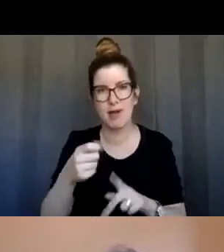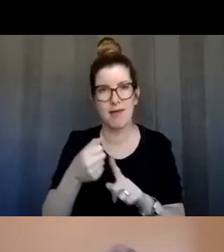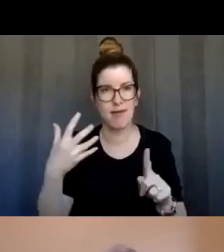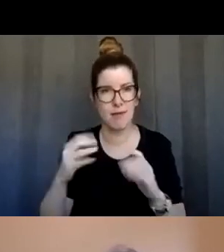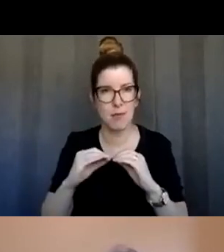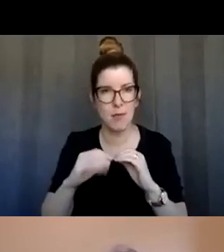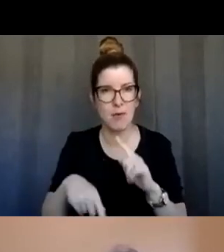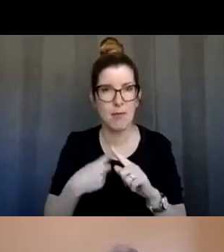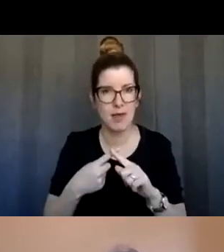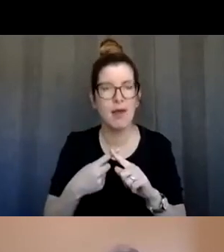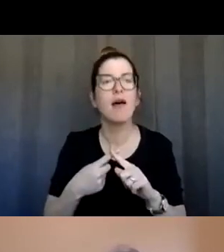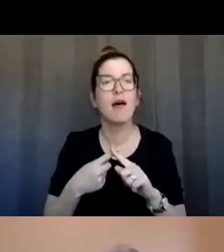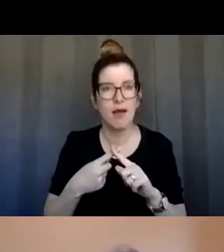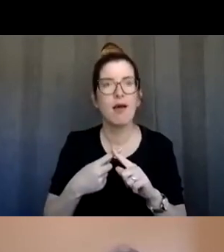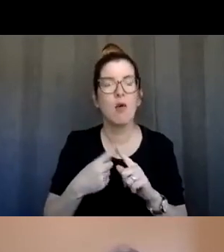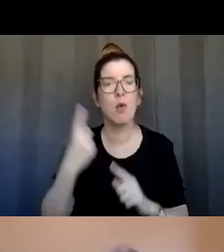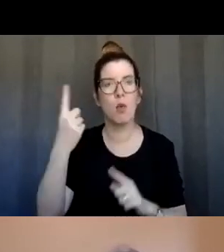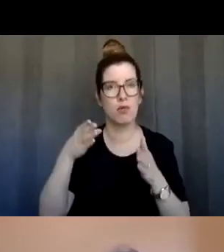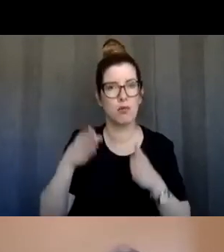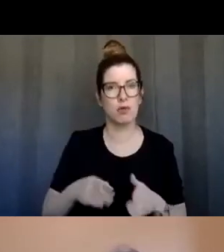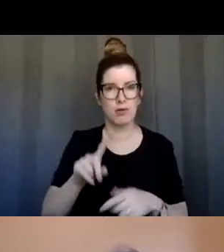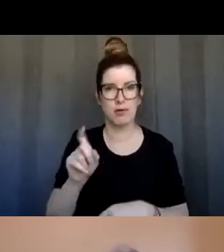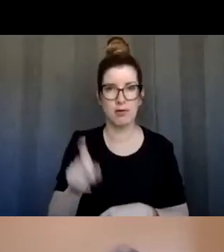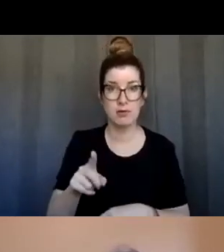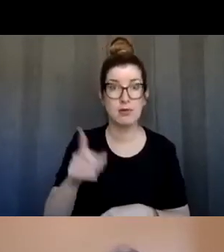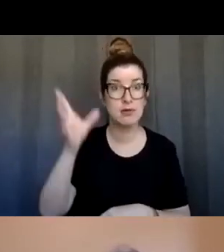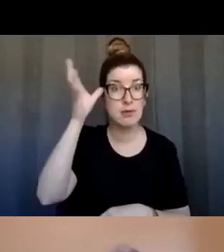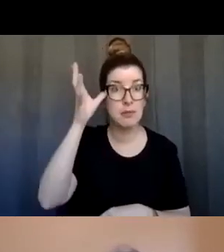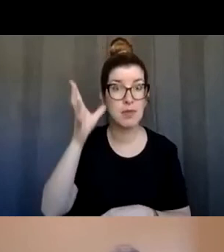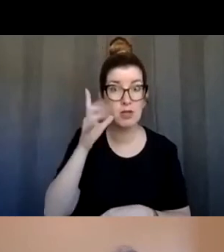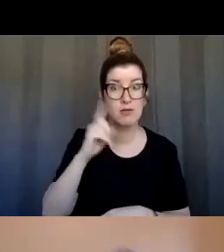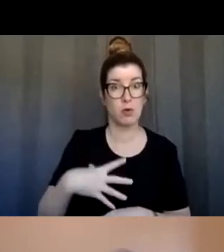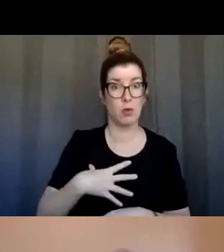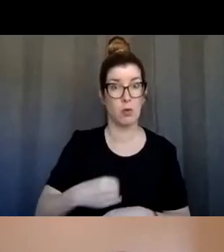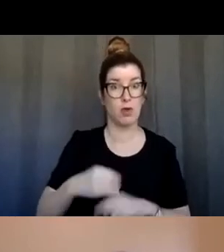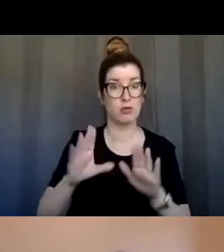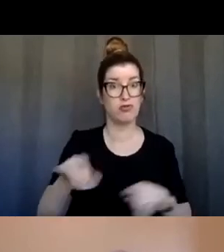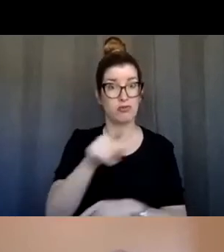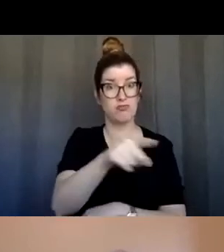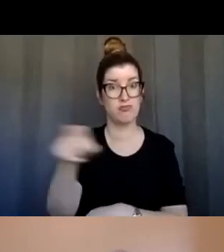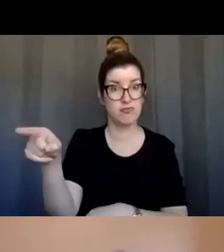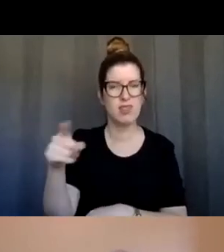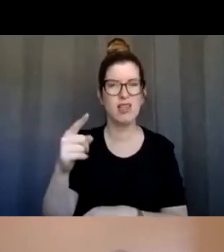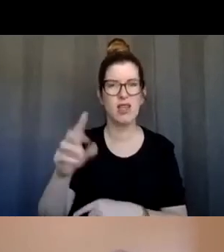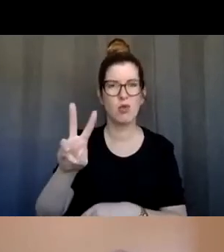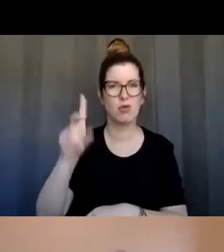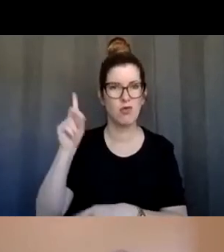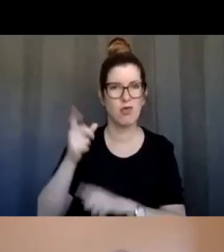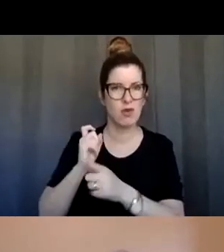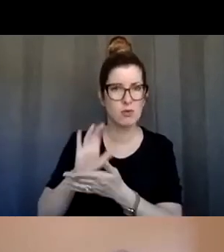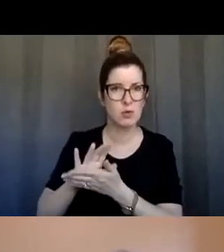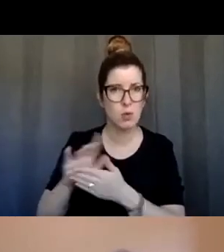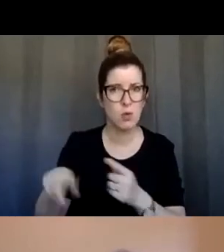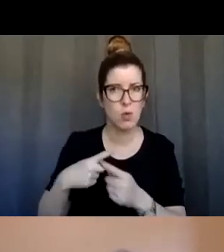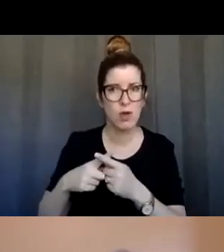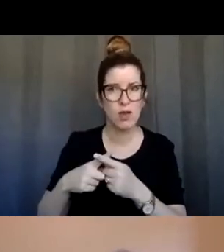little bit more about it, an attendee asked, did the parents of the white children at McDonough 19 withdraw them from school when you enrolled, and how many